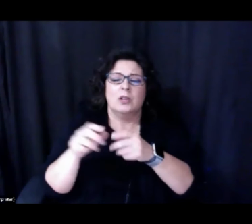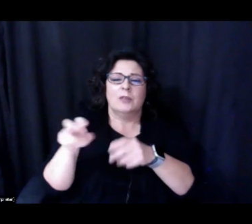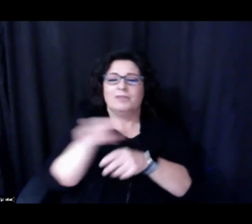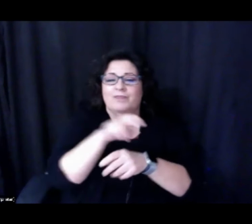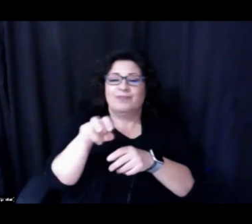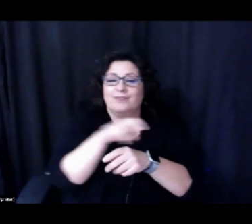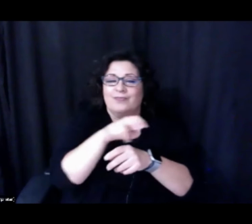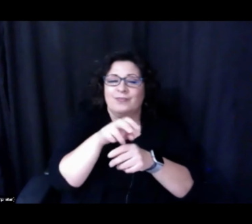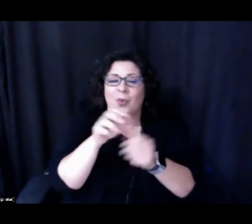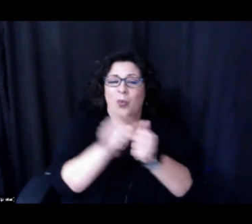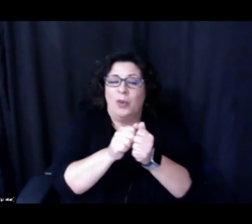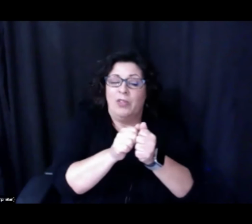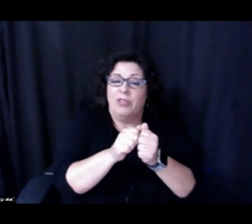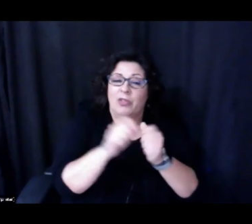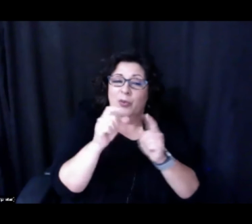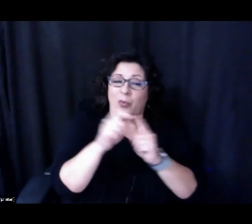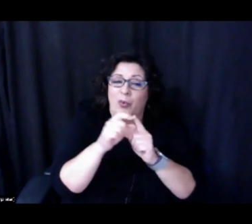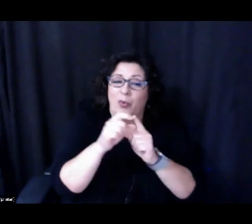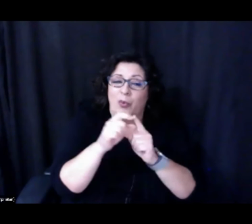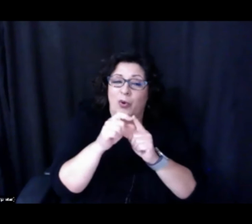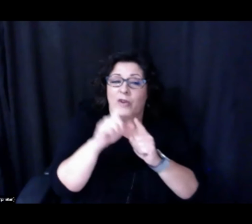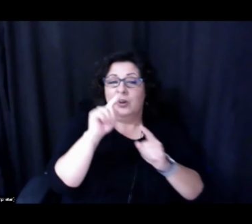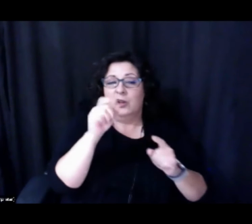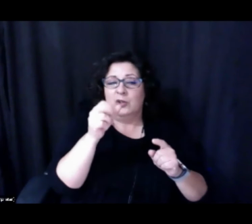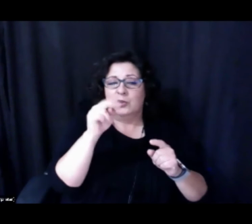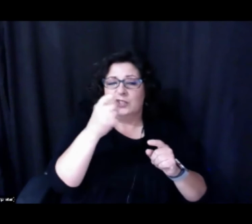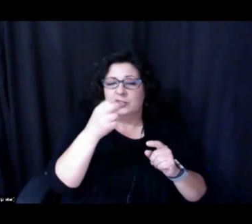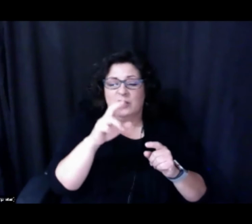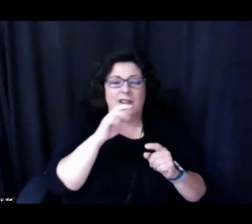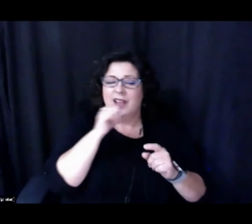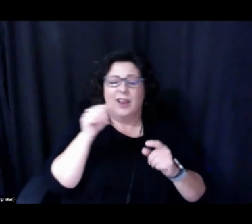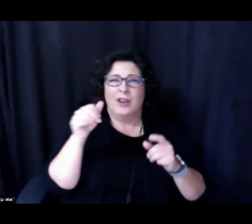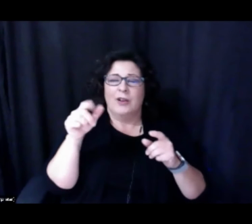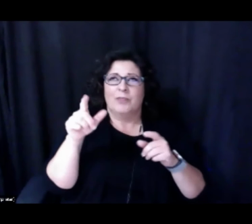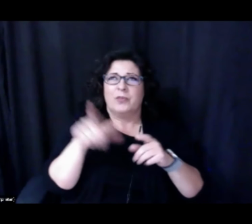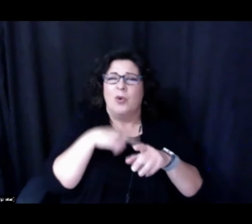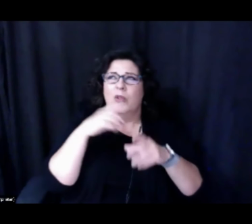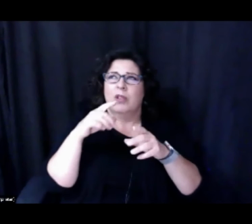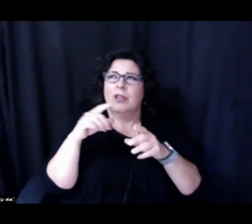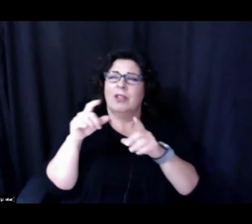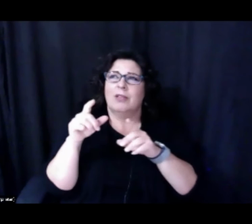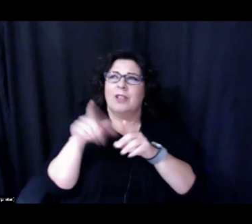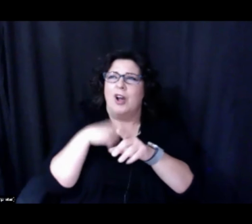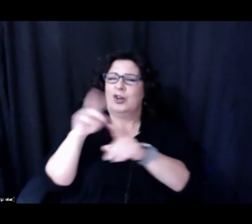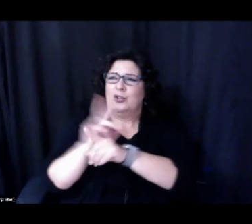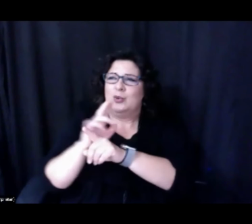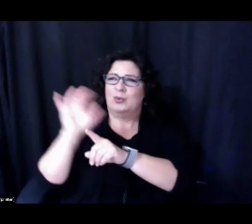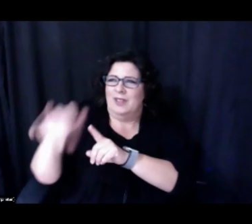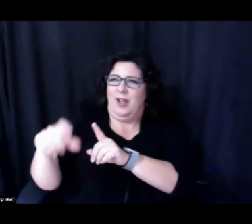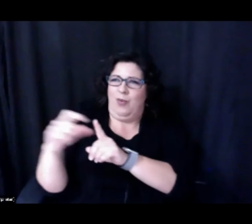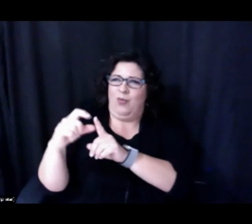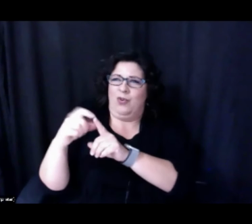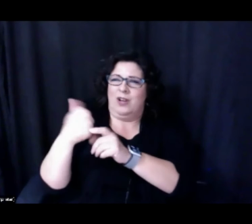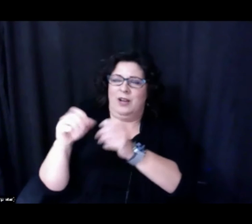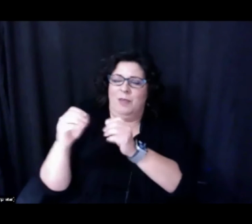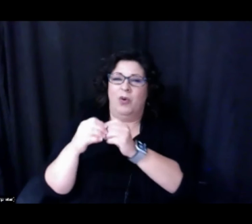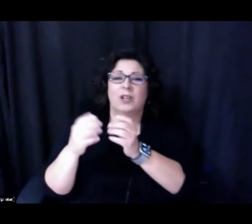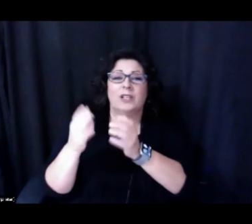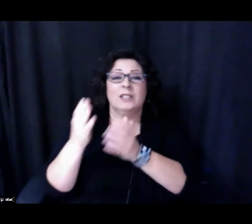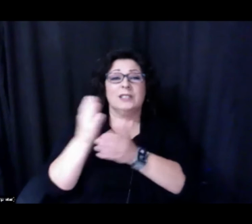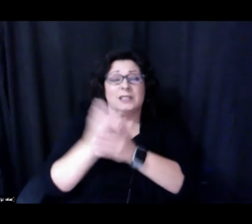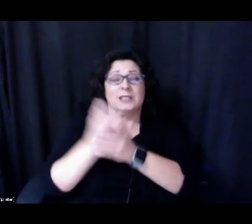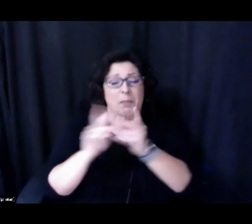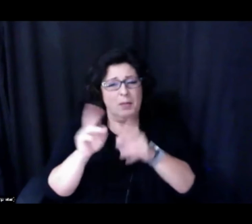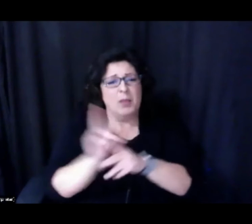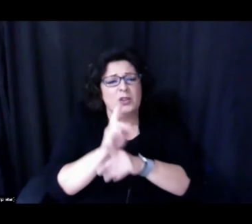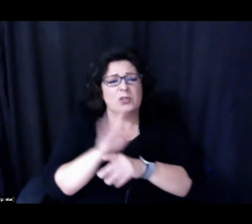term transgender. It's no longer a term that's generally used. Some people may use it as